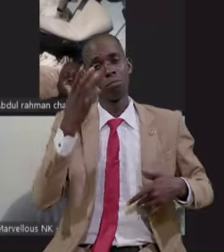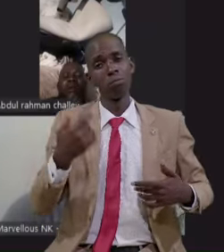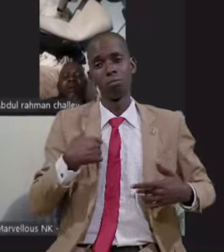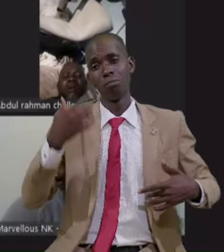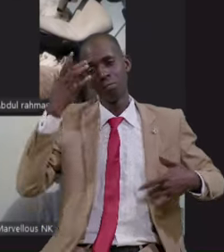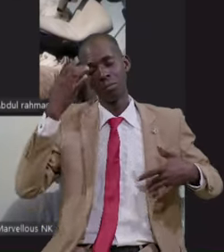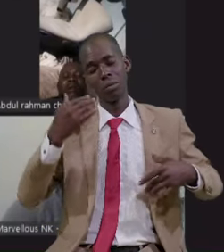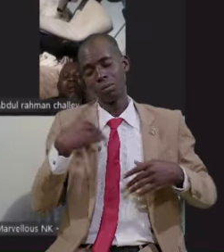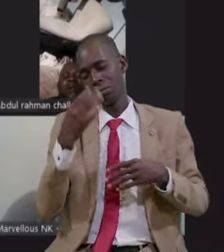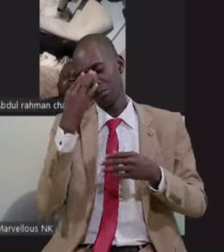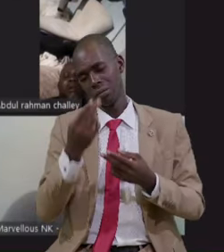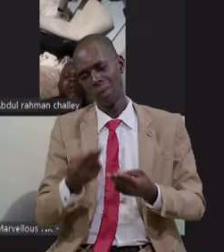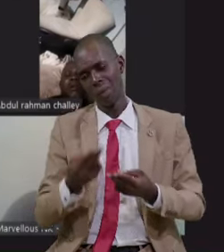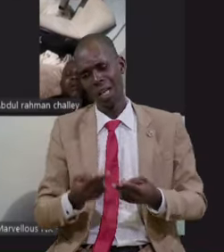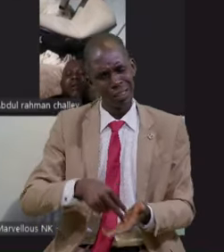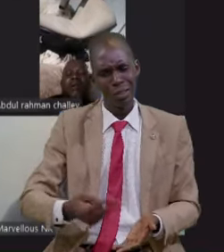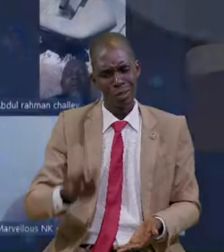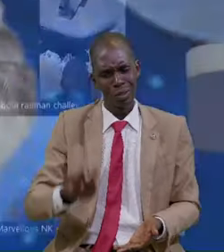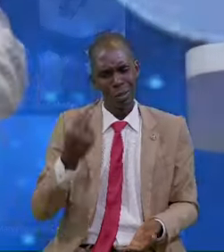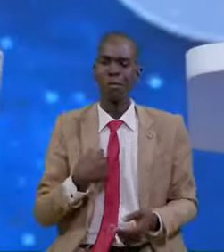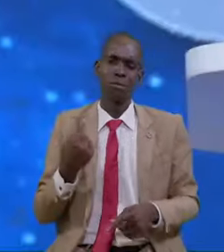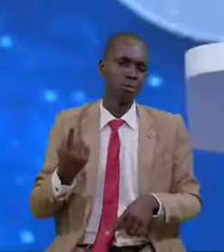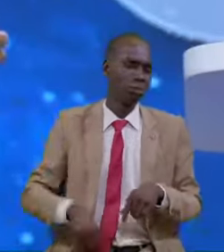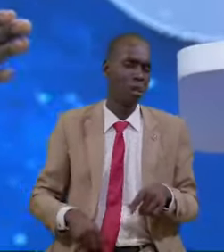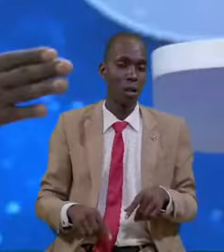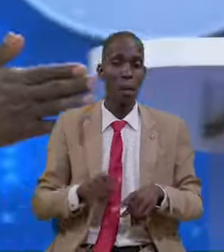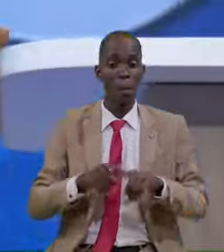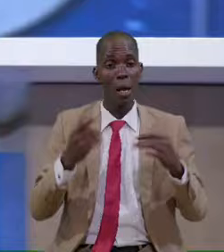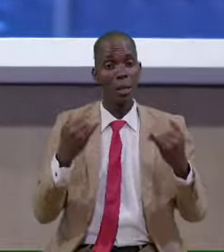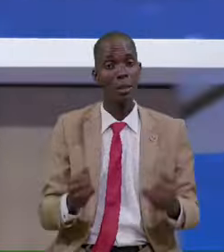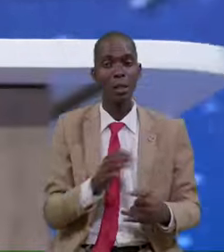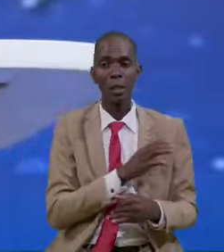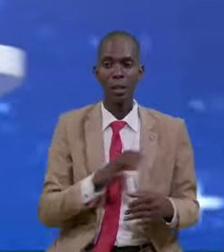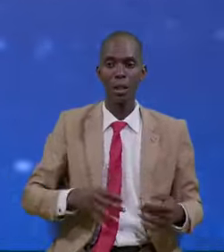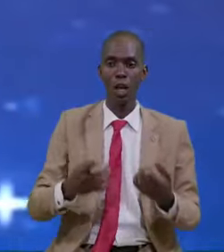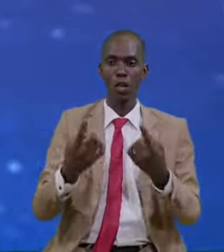up. I cannot. But now Christ comes to you.